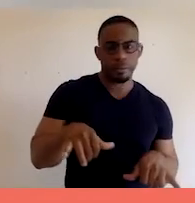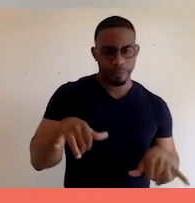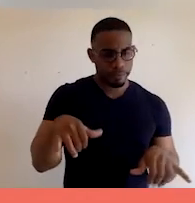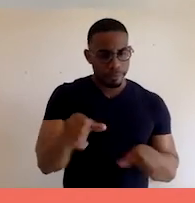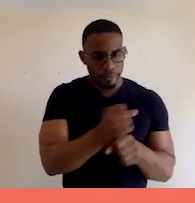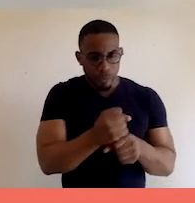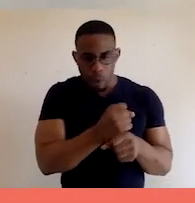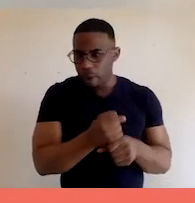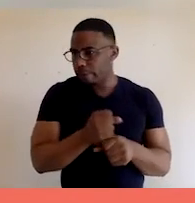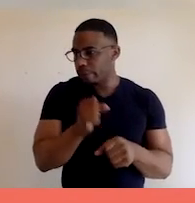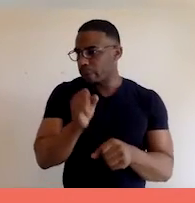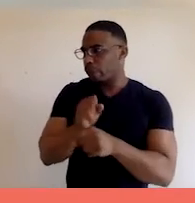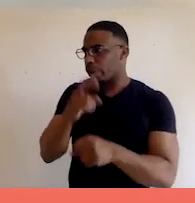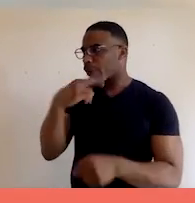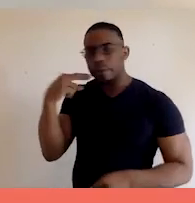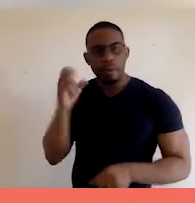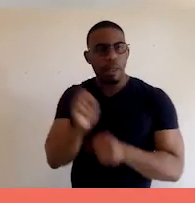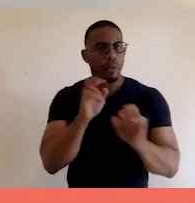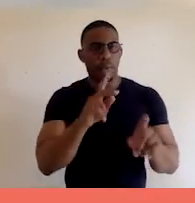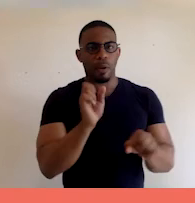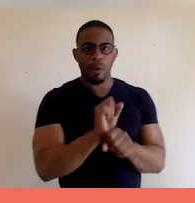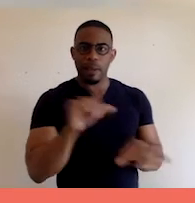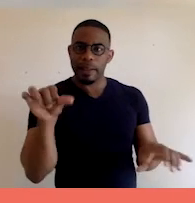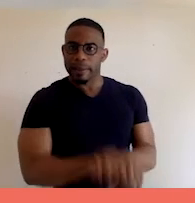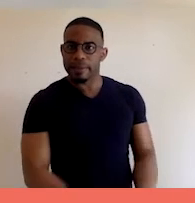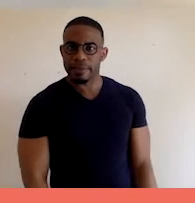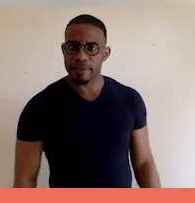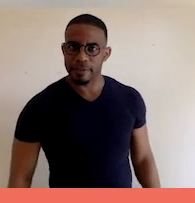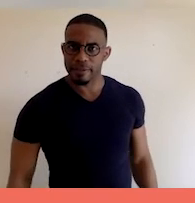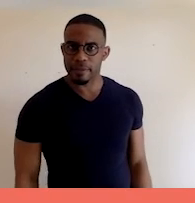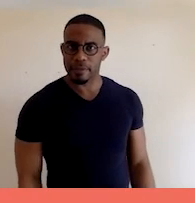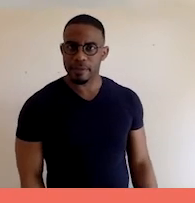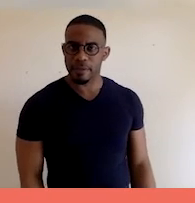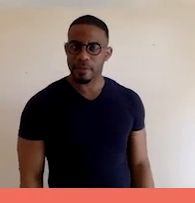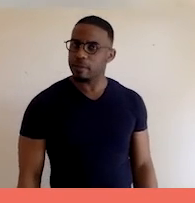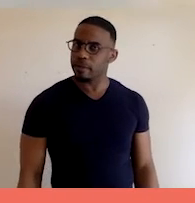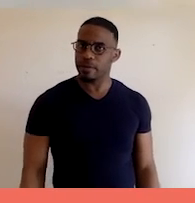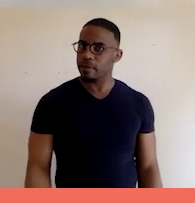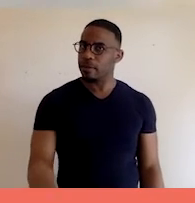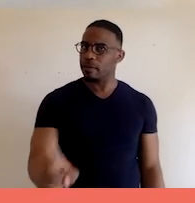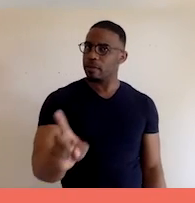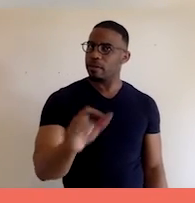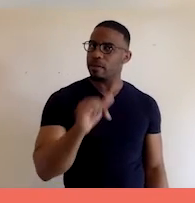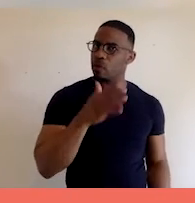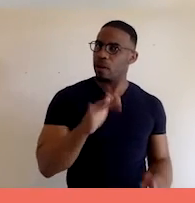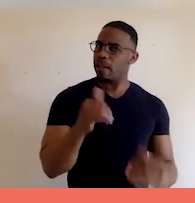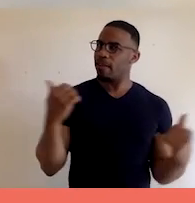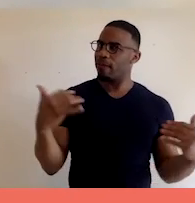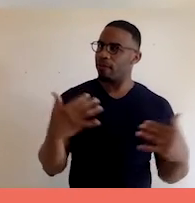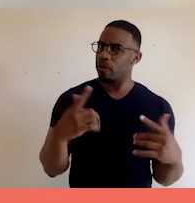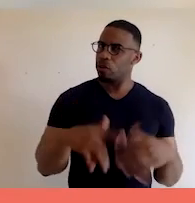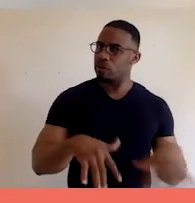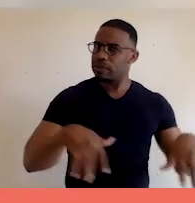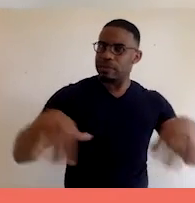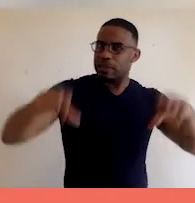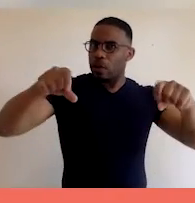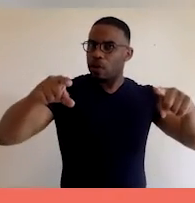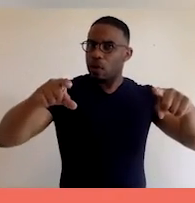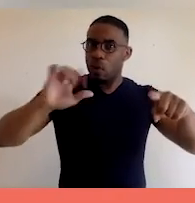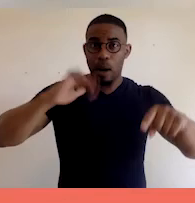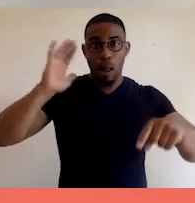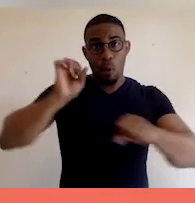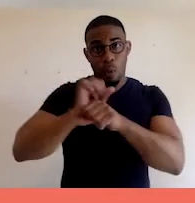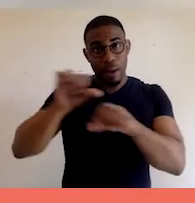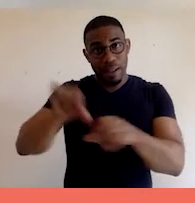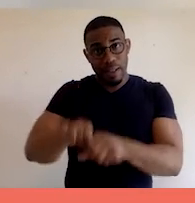to go back to working at the restaurant. Time to go back to working at the gas station. Don't allow that fear to take over you. When I was